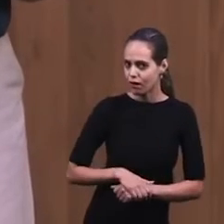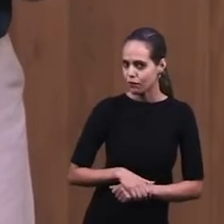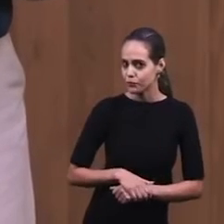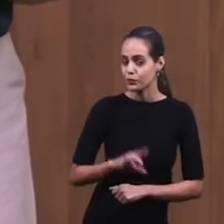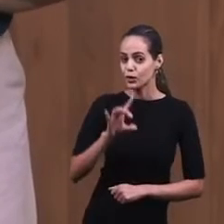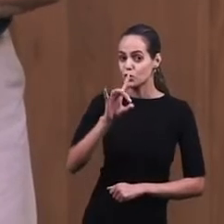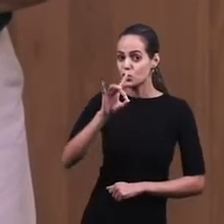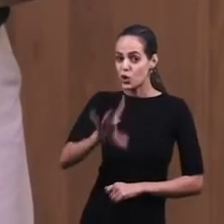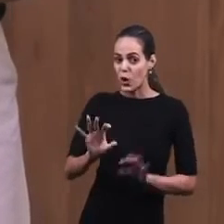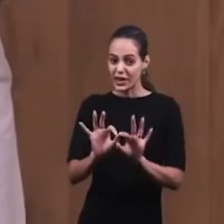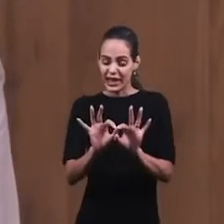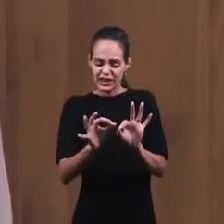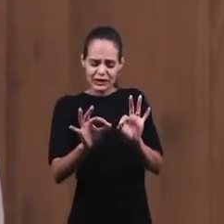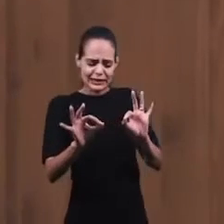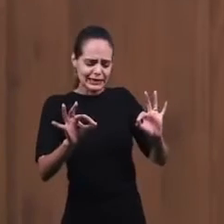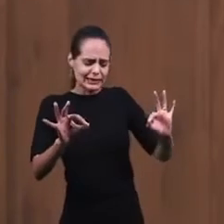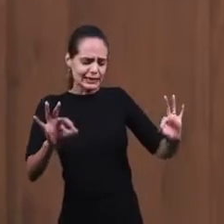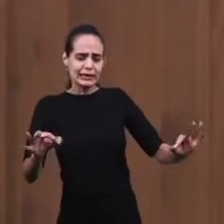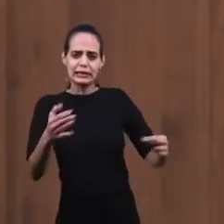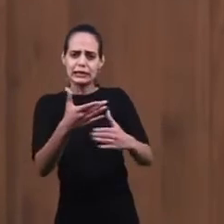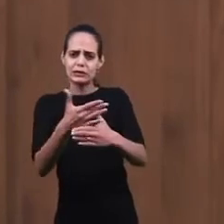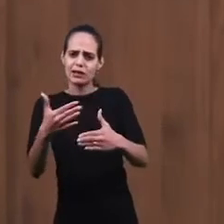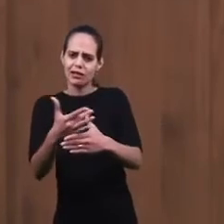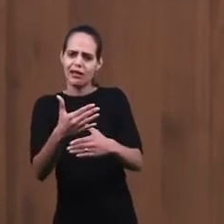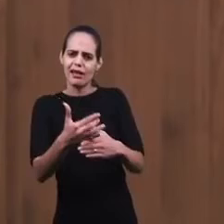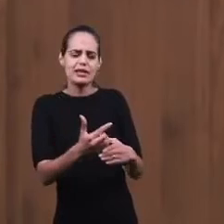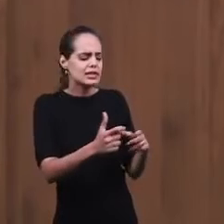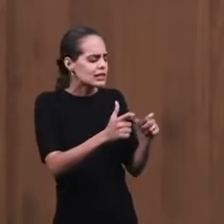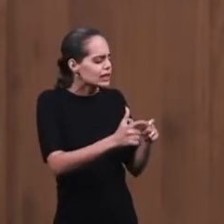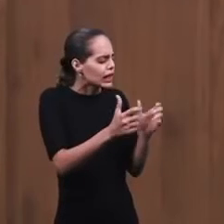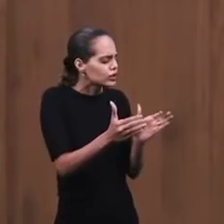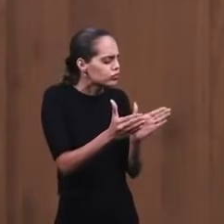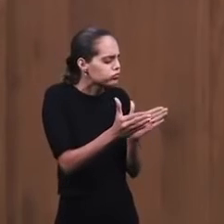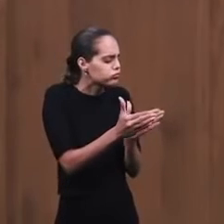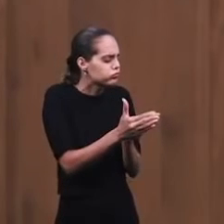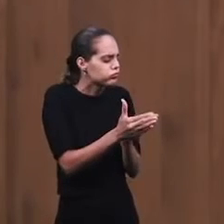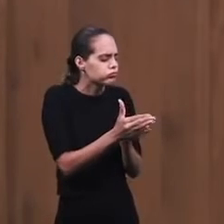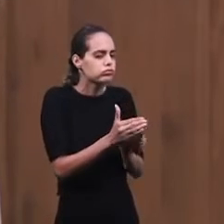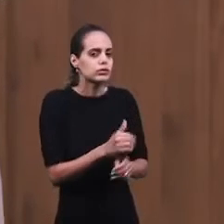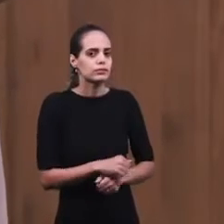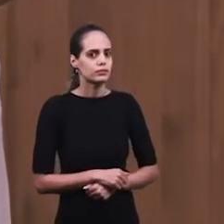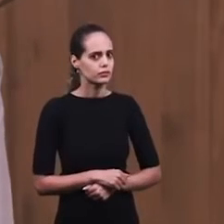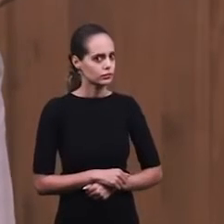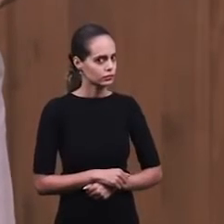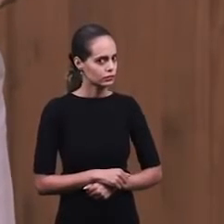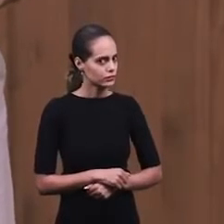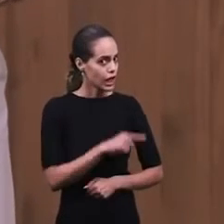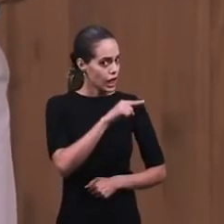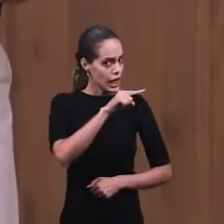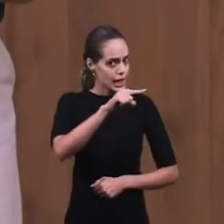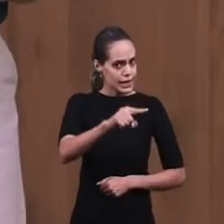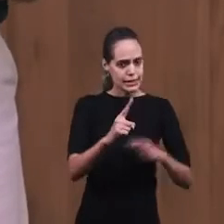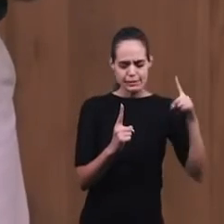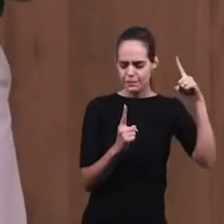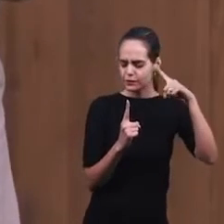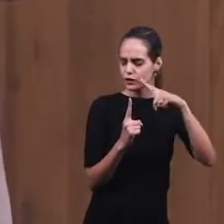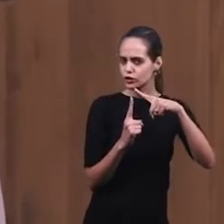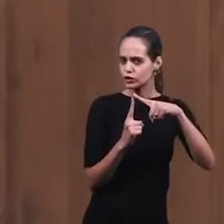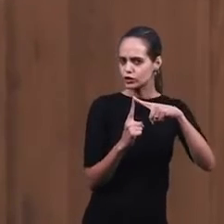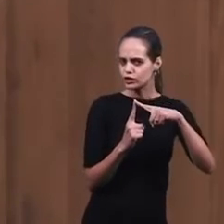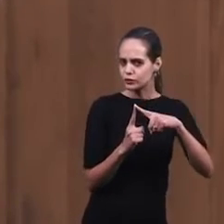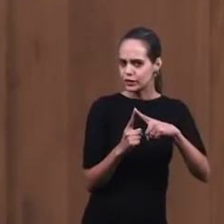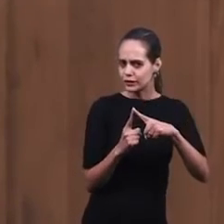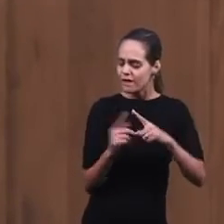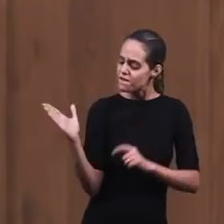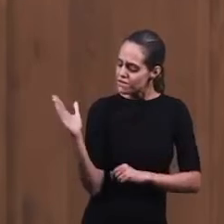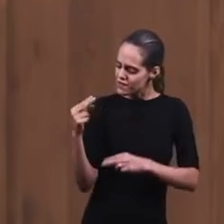away from Jerusalem. And with this, their objective was to remove Nehemiah from Jerusalem, to stop